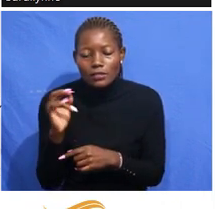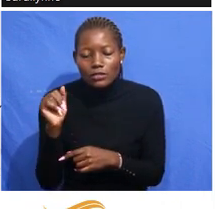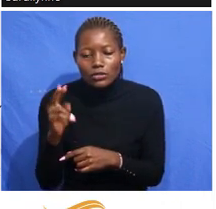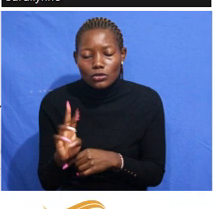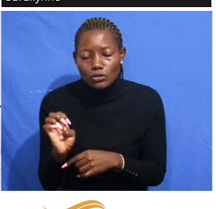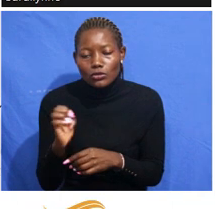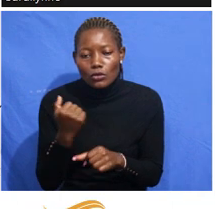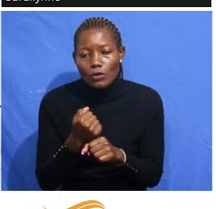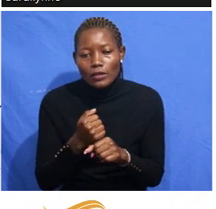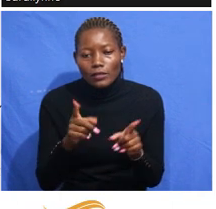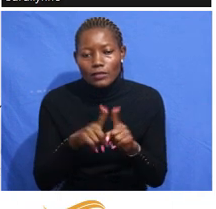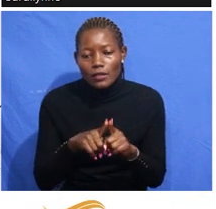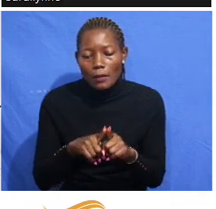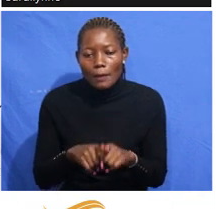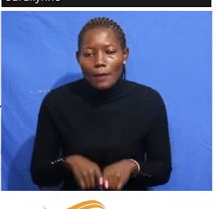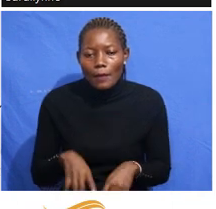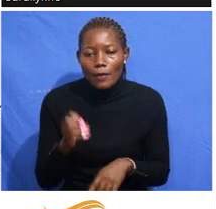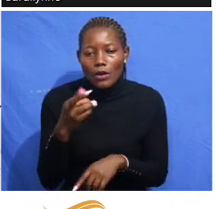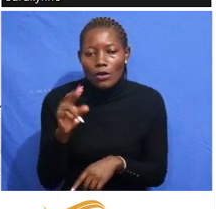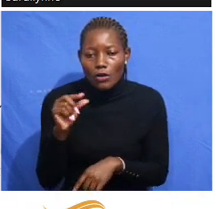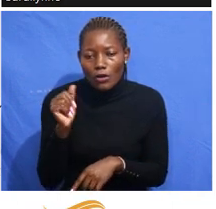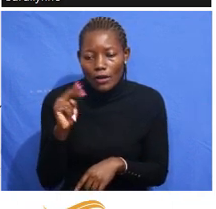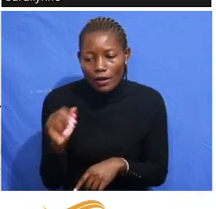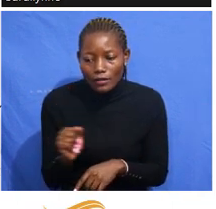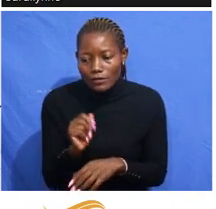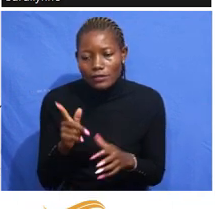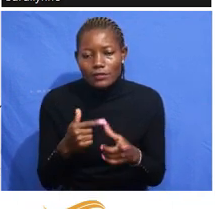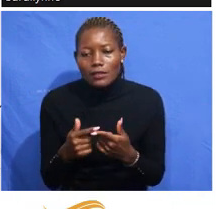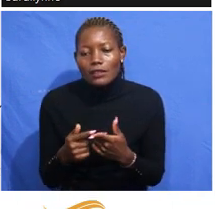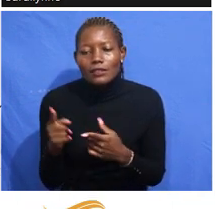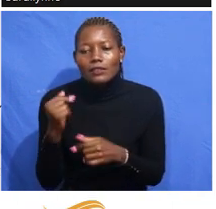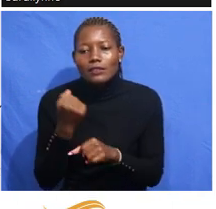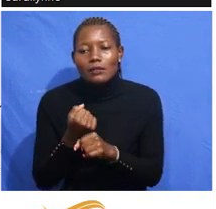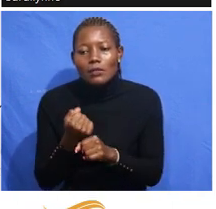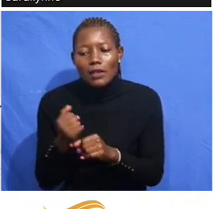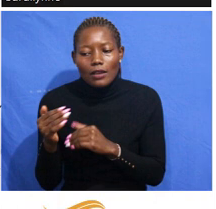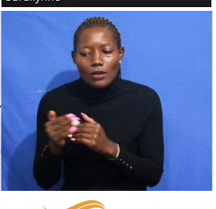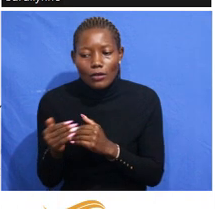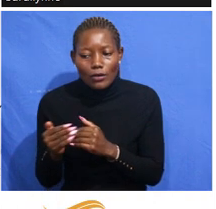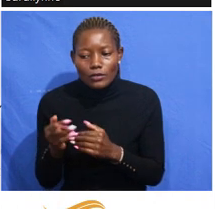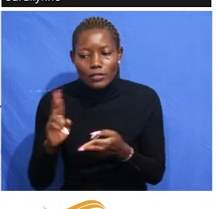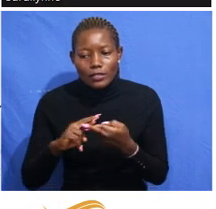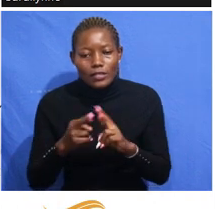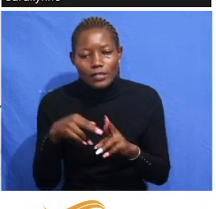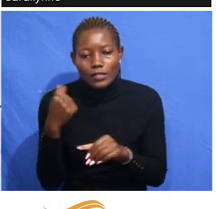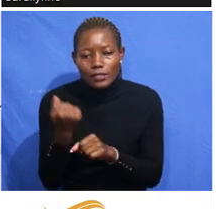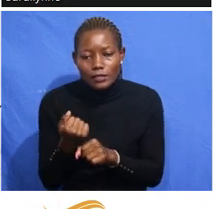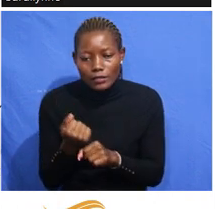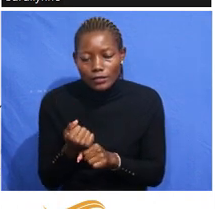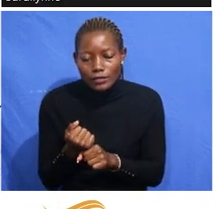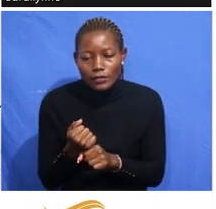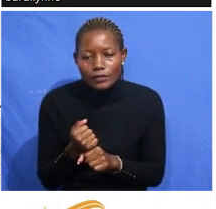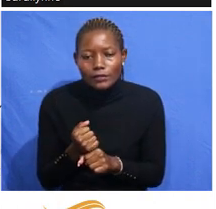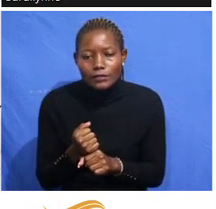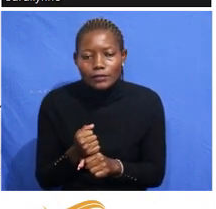called organs, and then organs forming the same closely related functions translates into a system. So